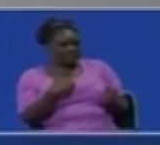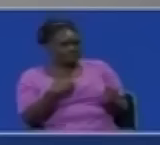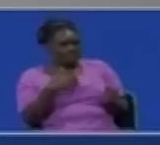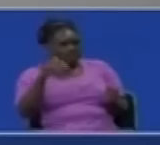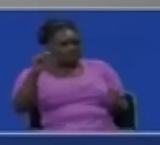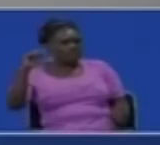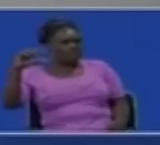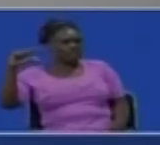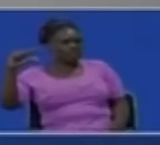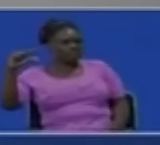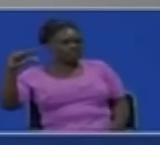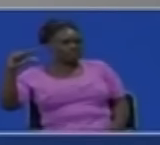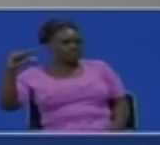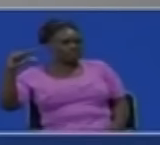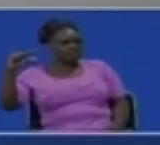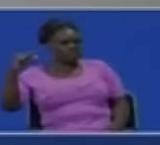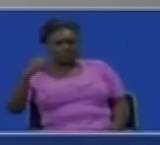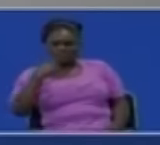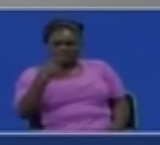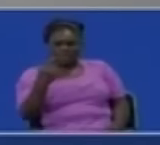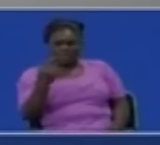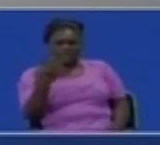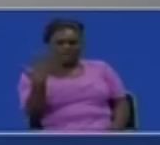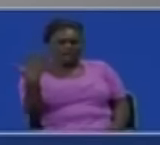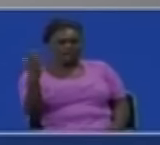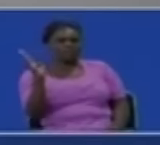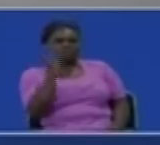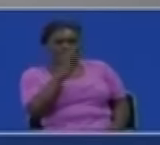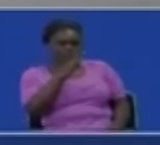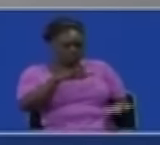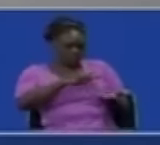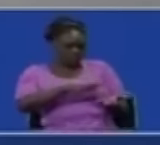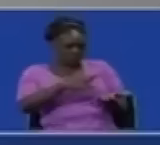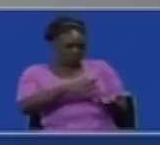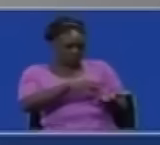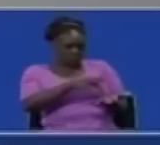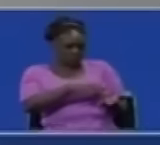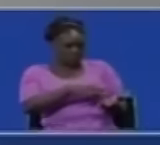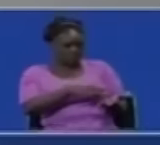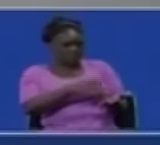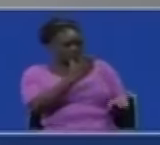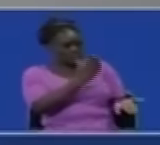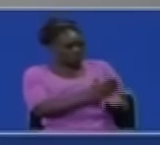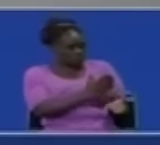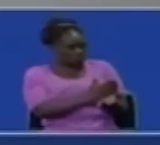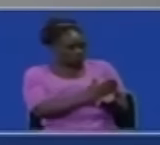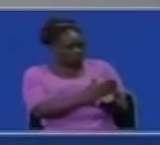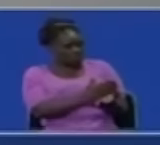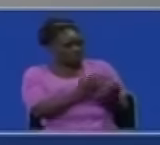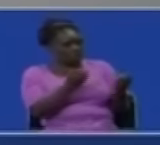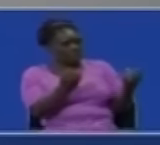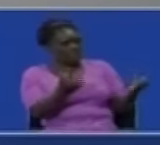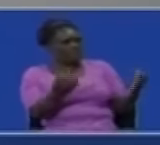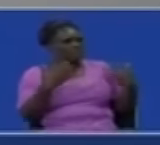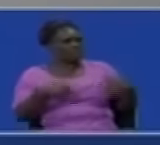Attorney General talking about people having dirty fingerprints and not being able to be identified, when in fact a large number